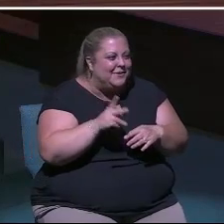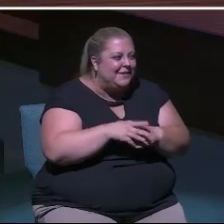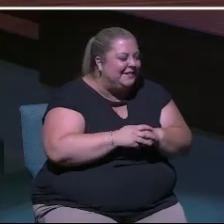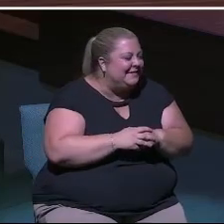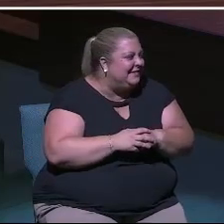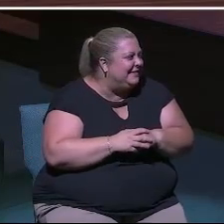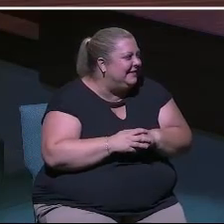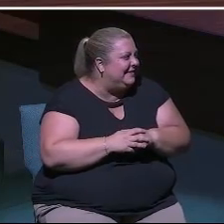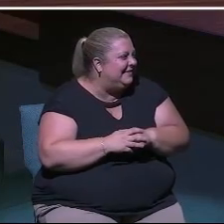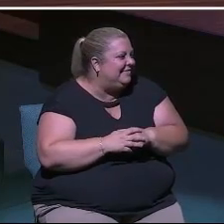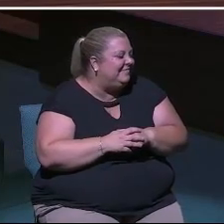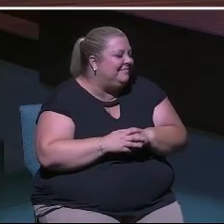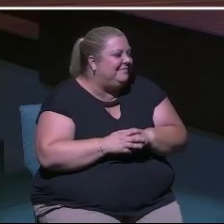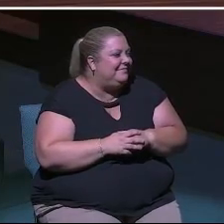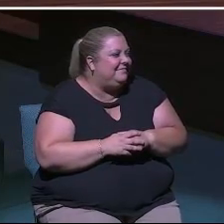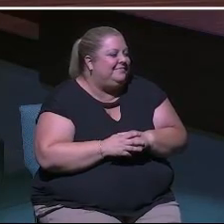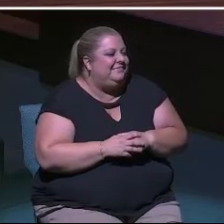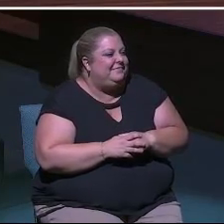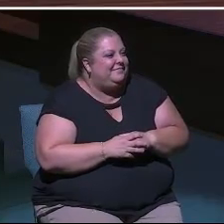right.